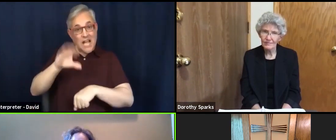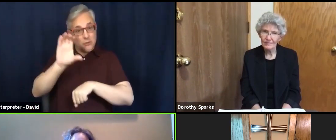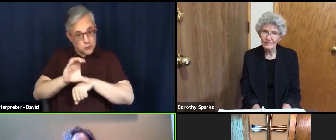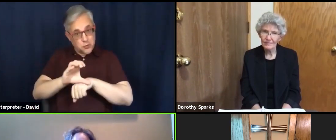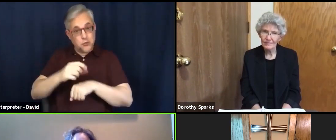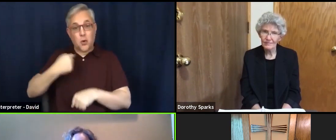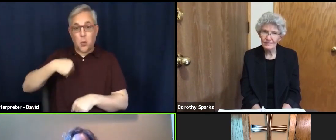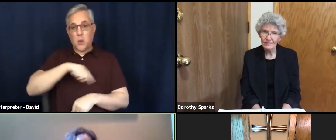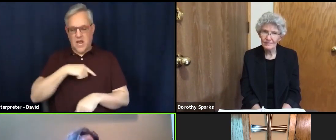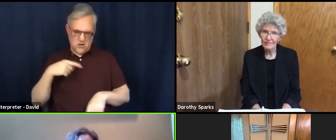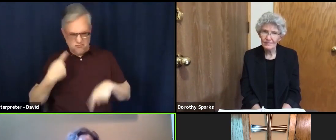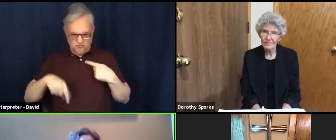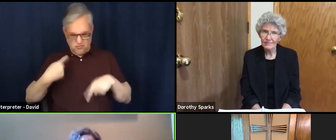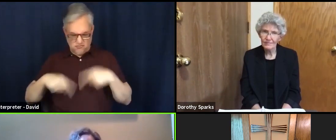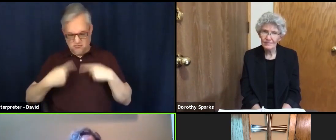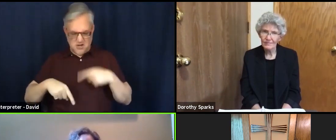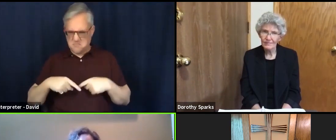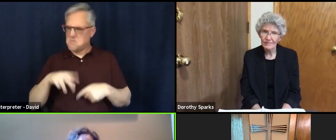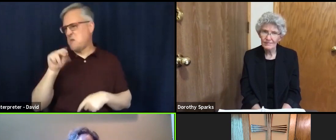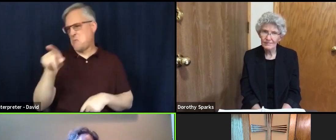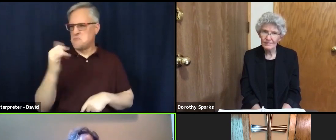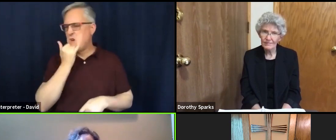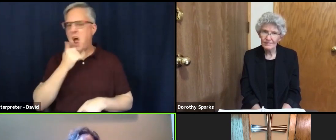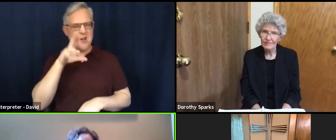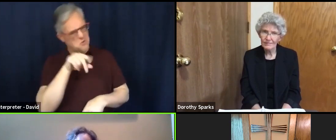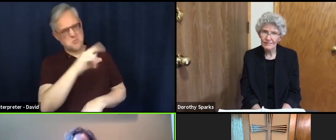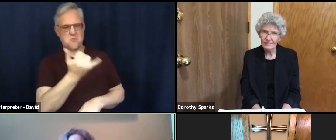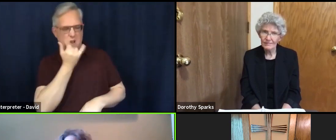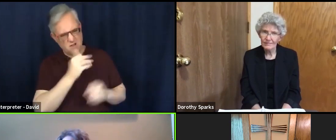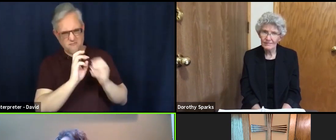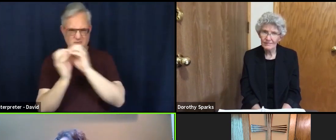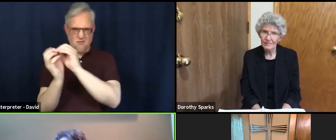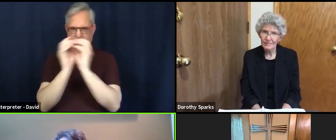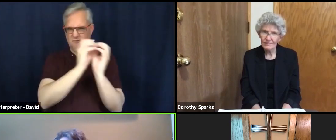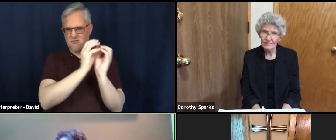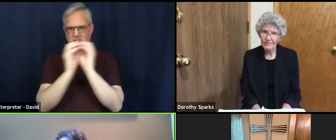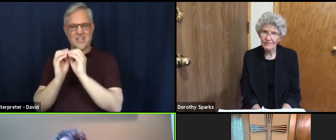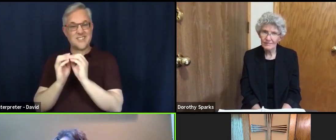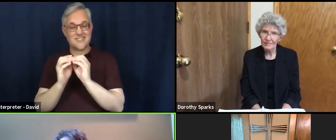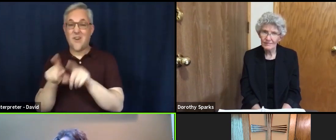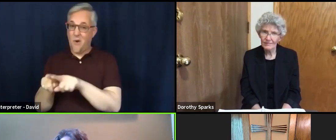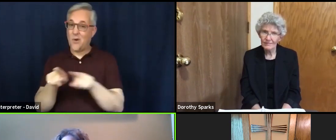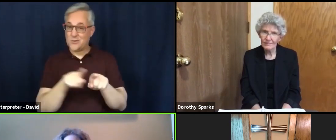go back and forth with each other in our churches.